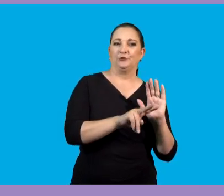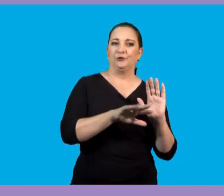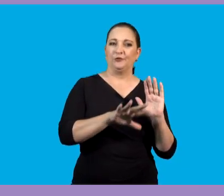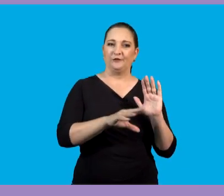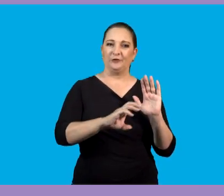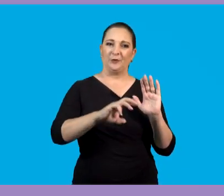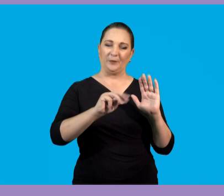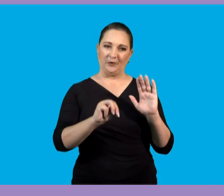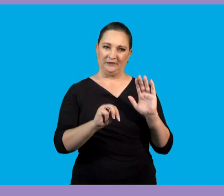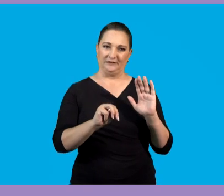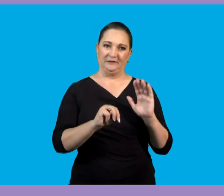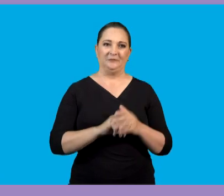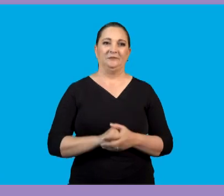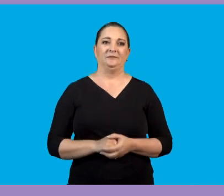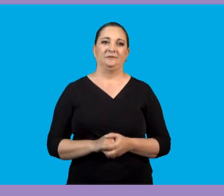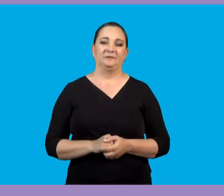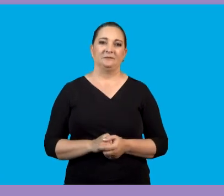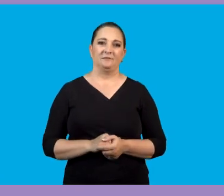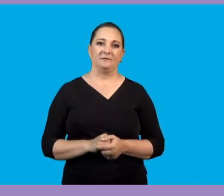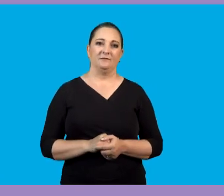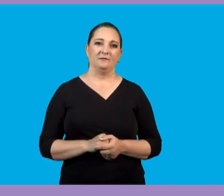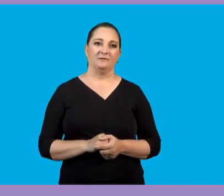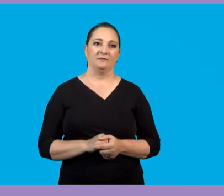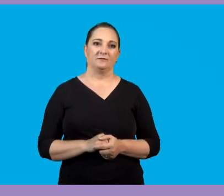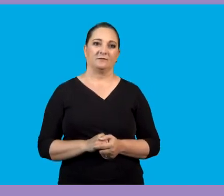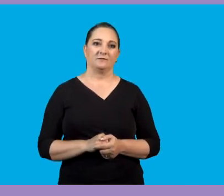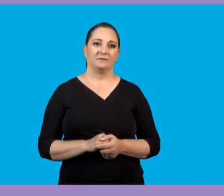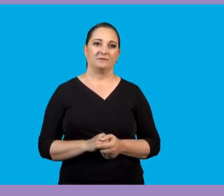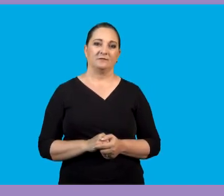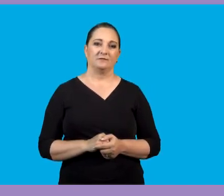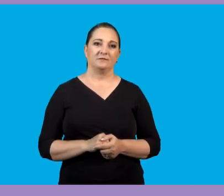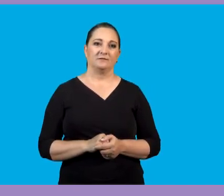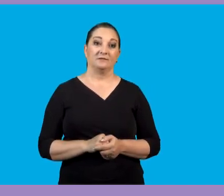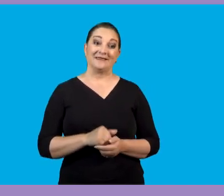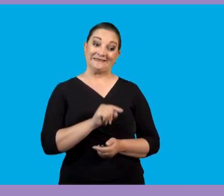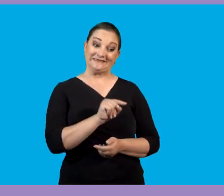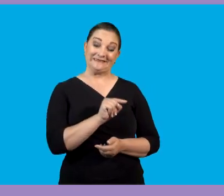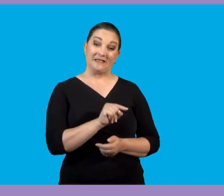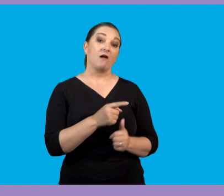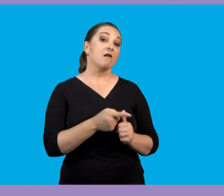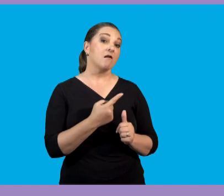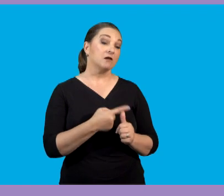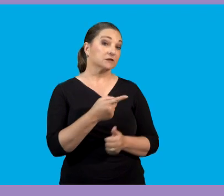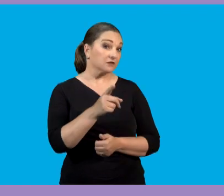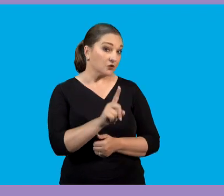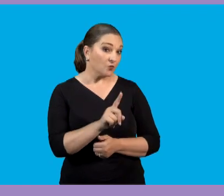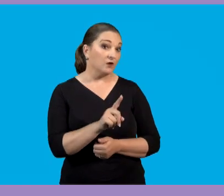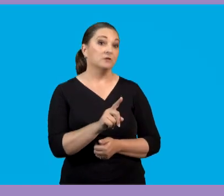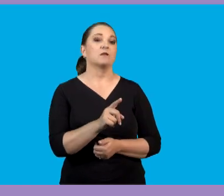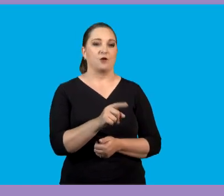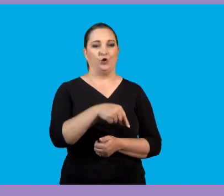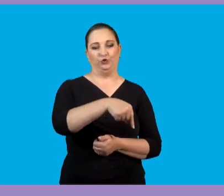169 centimeters squared minus 25 centimeters squared, and that is equals